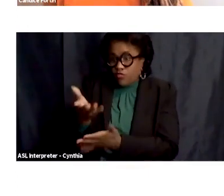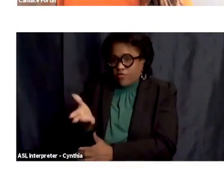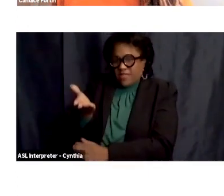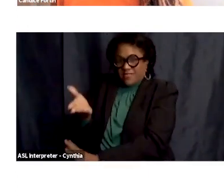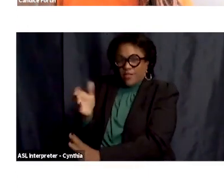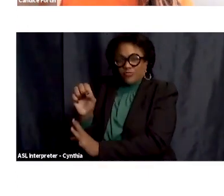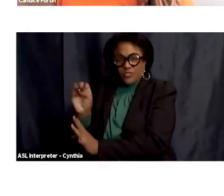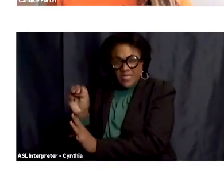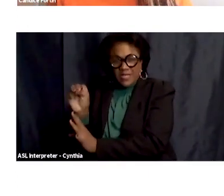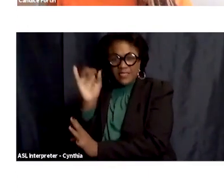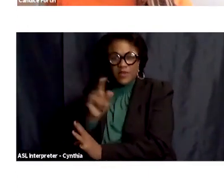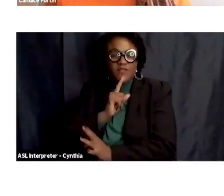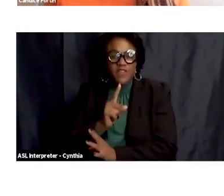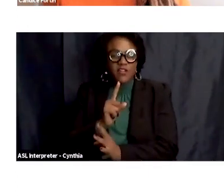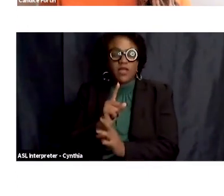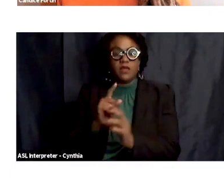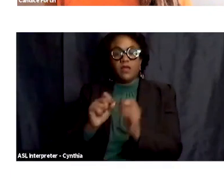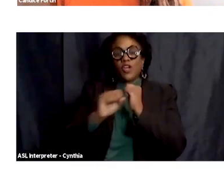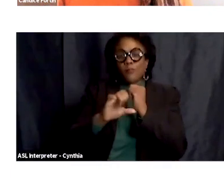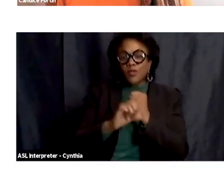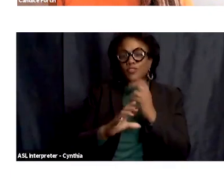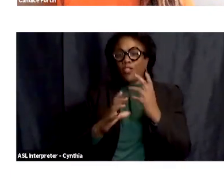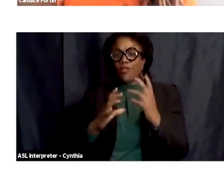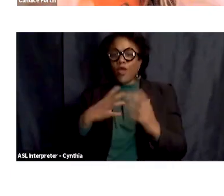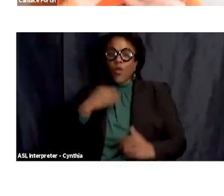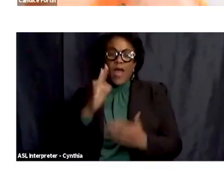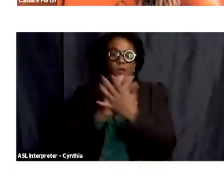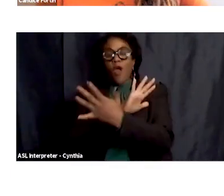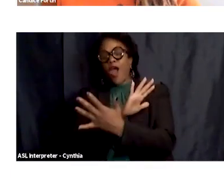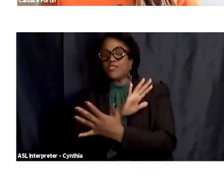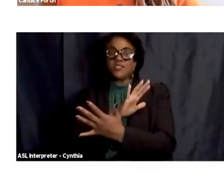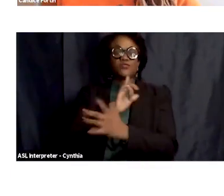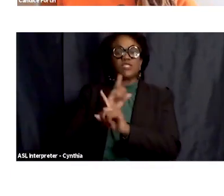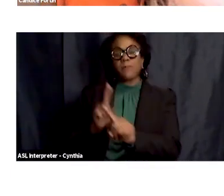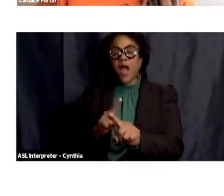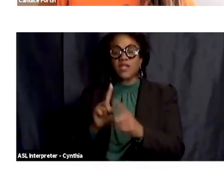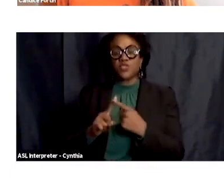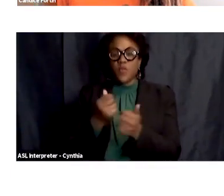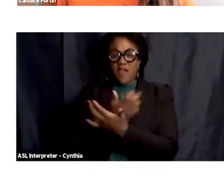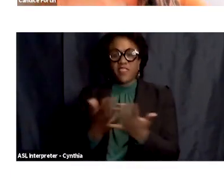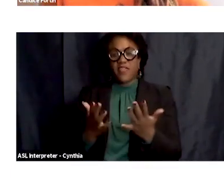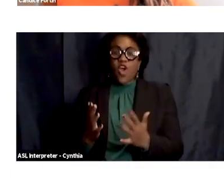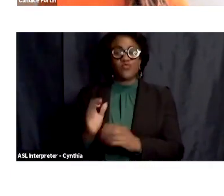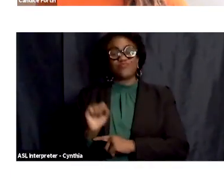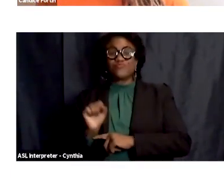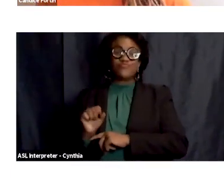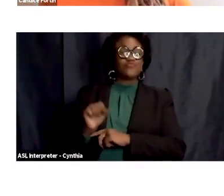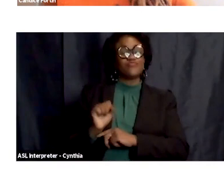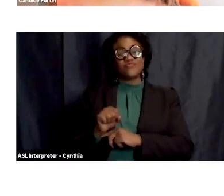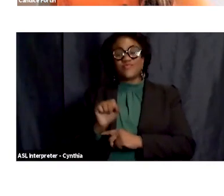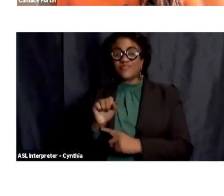that was a very commercialized and kind of whitewashed response to everything. So it was buy from a